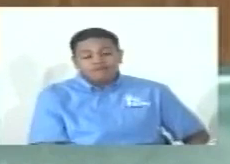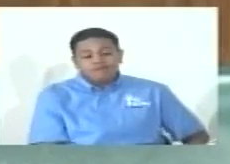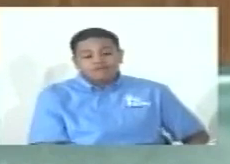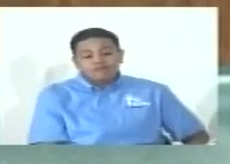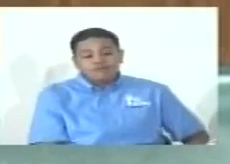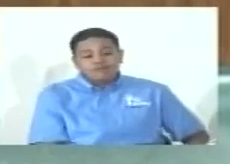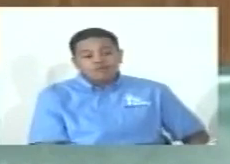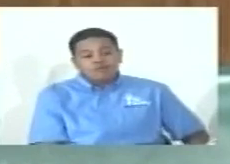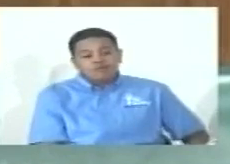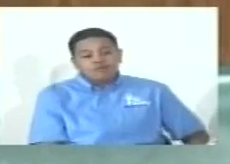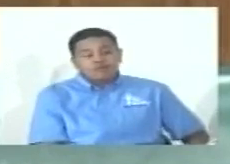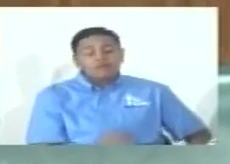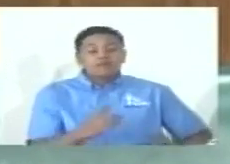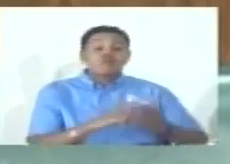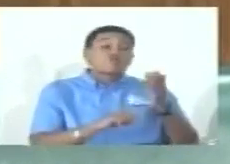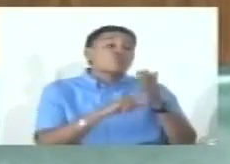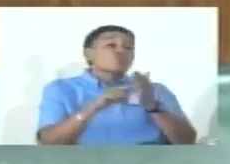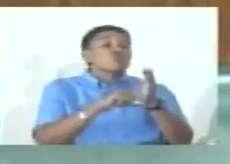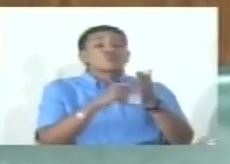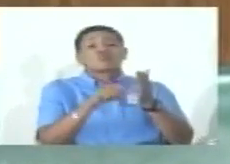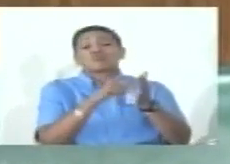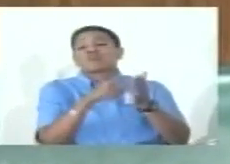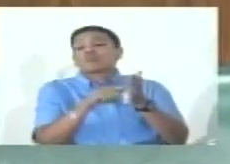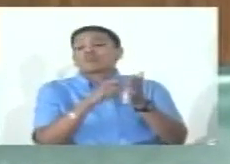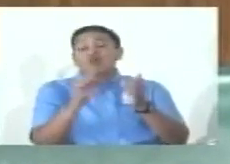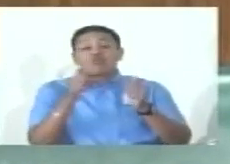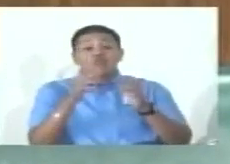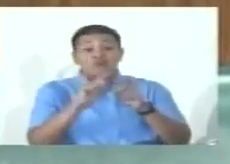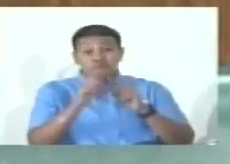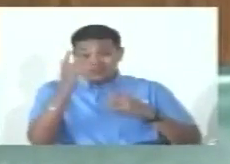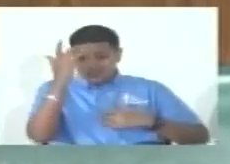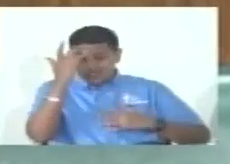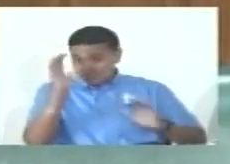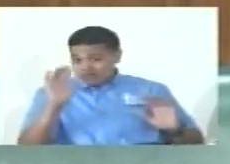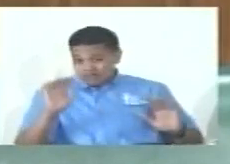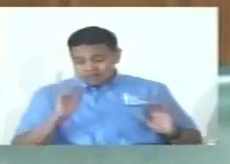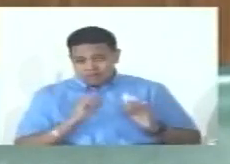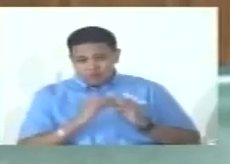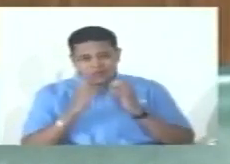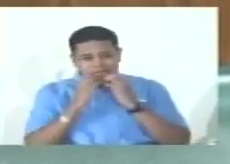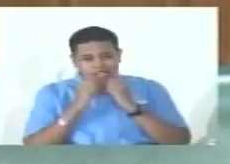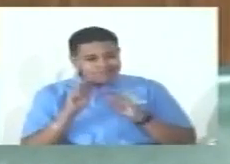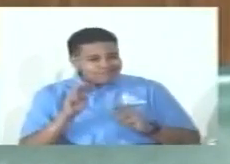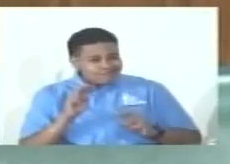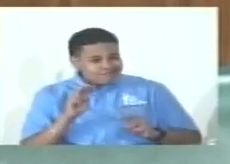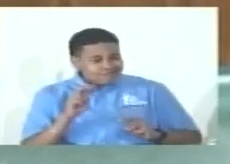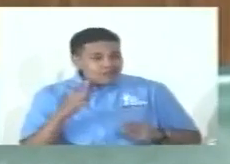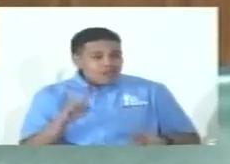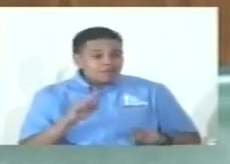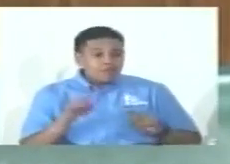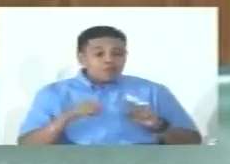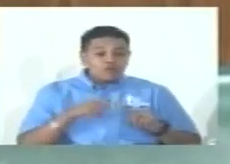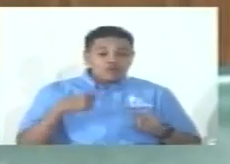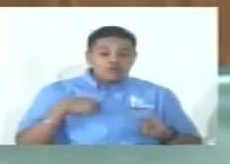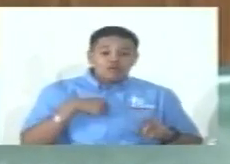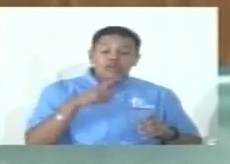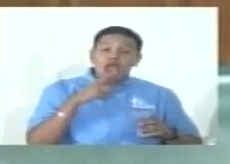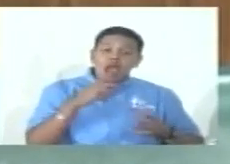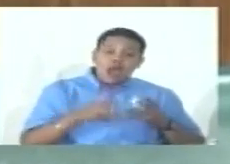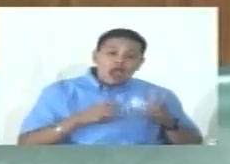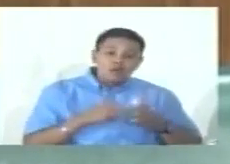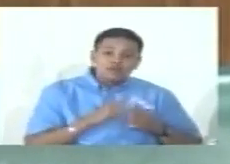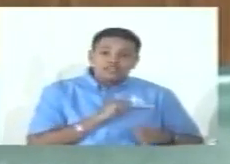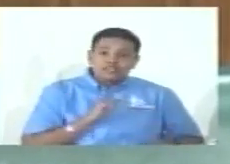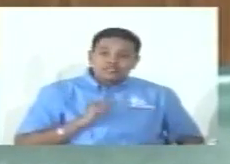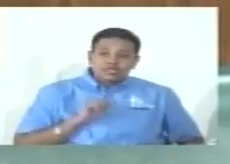We may criticize each other otherwise, but we care for each other. Even when we jostle with Senator Sinclair, we